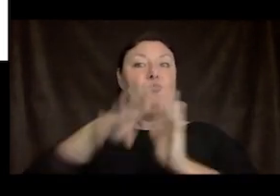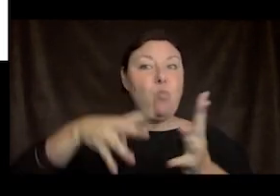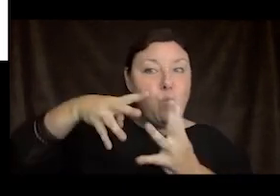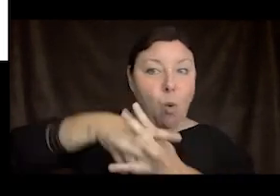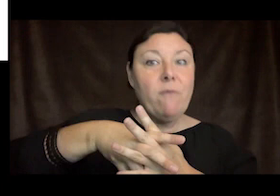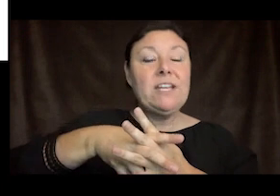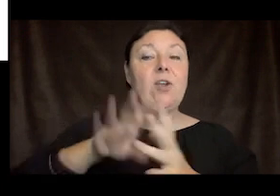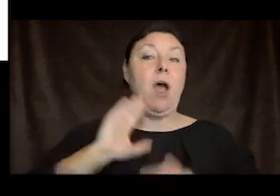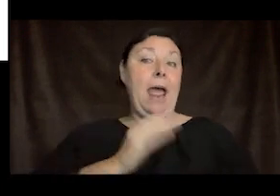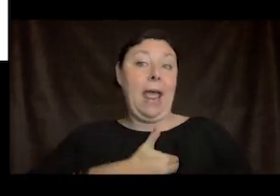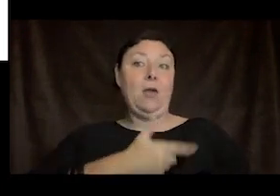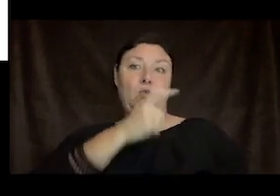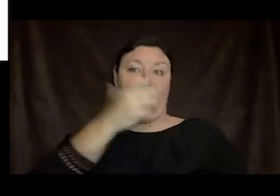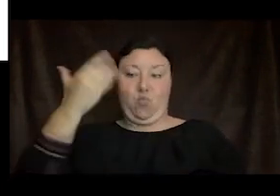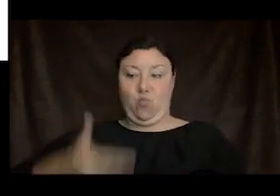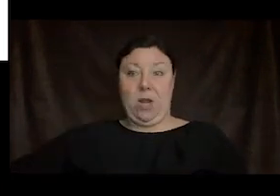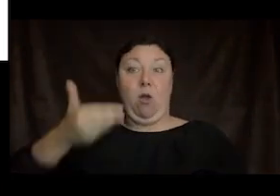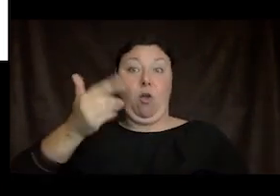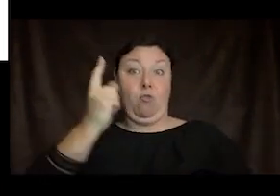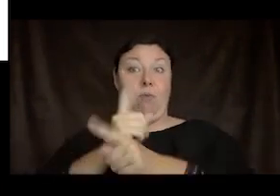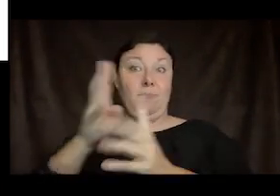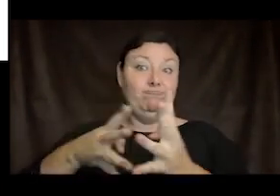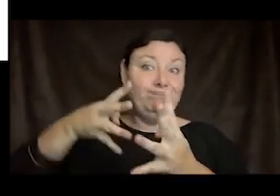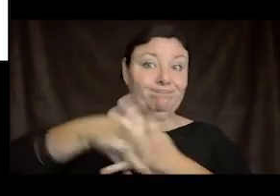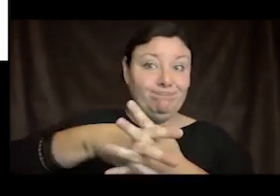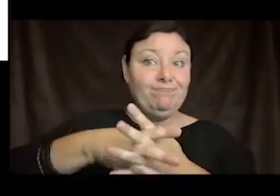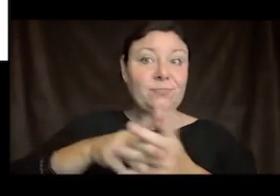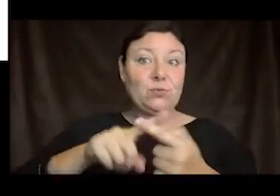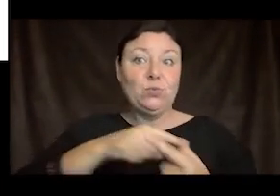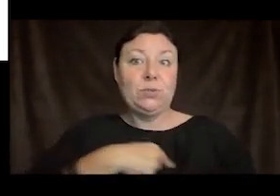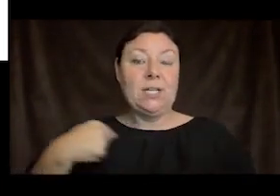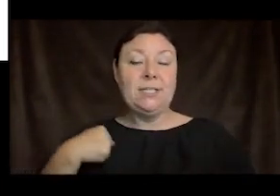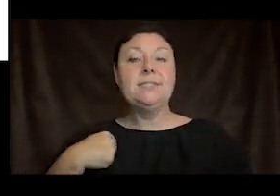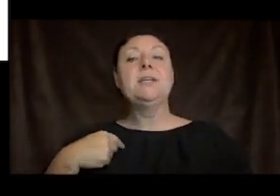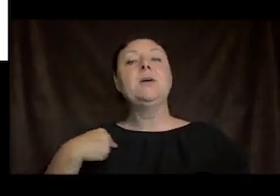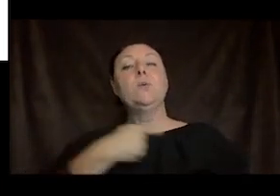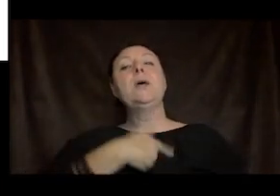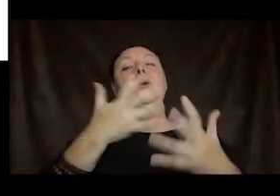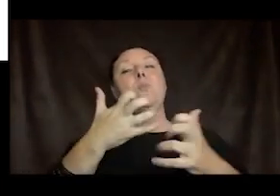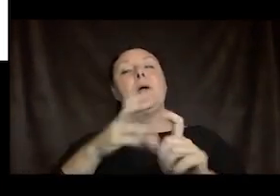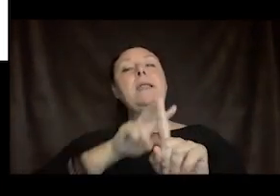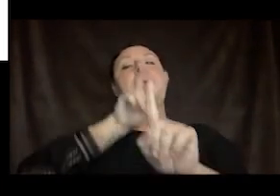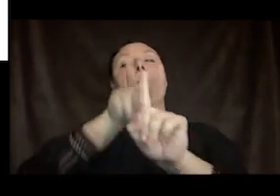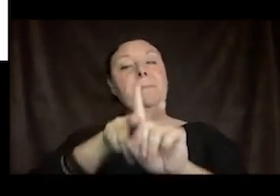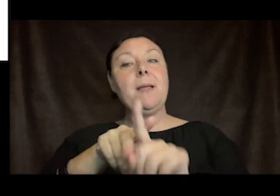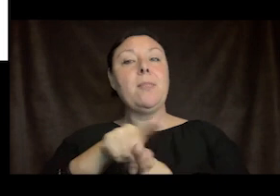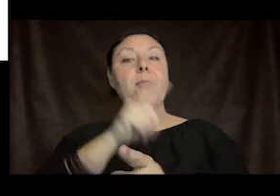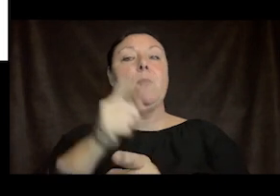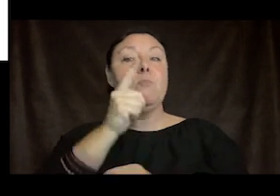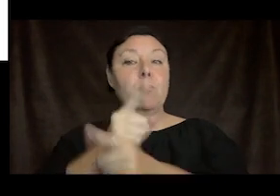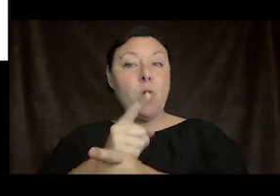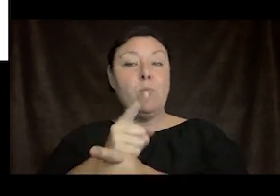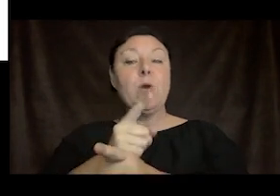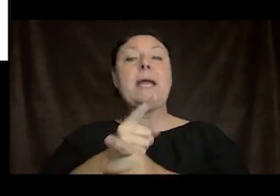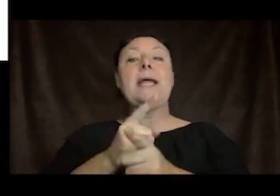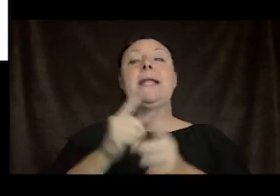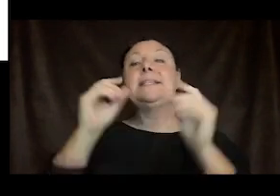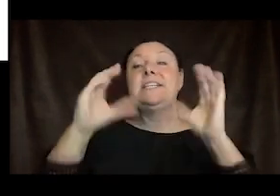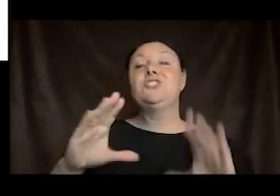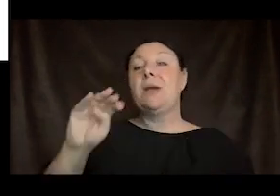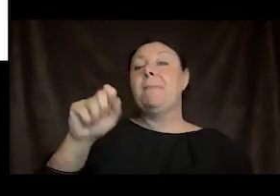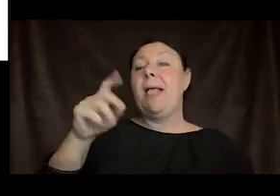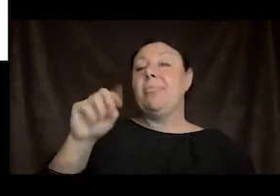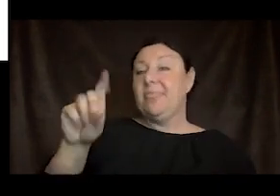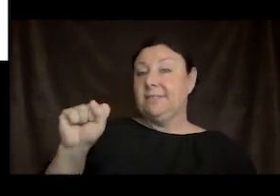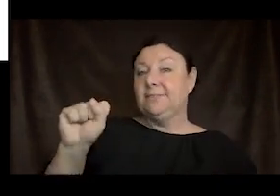are. It also means that you want to implement the appropriate pedagogies for racial topics, which we'll talk about